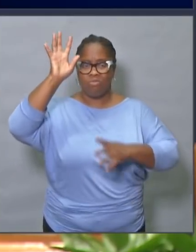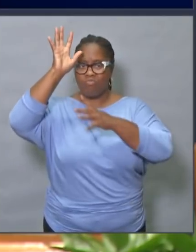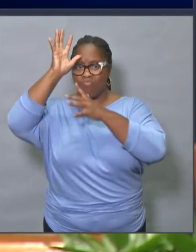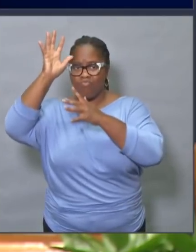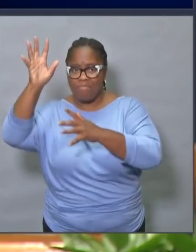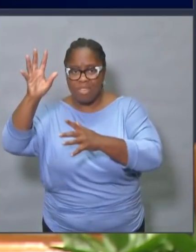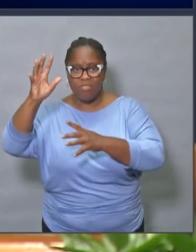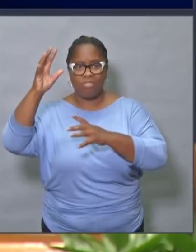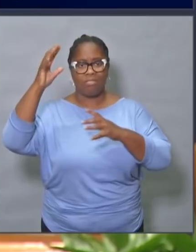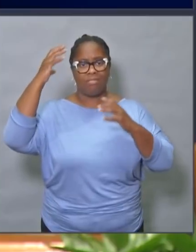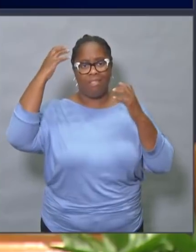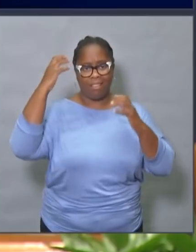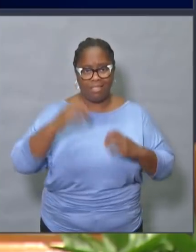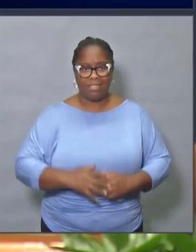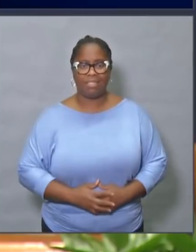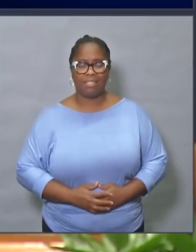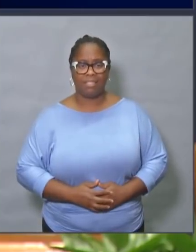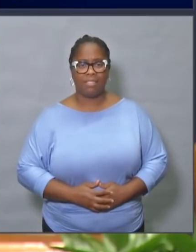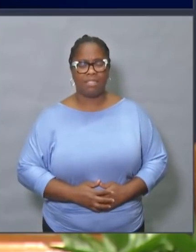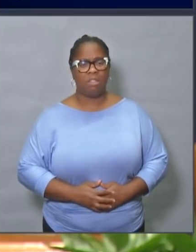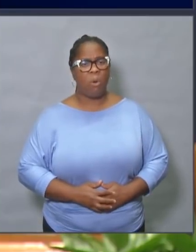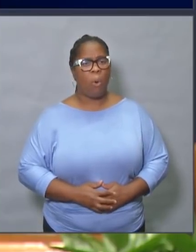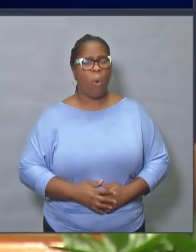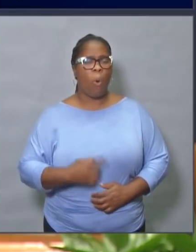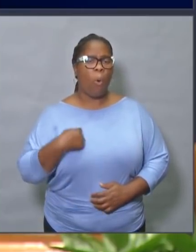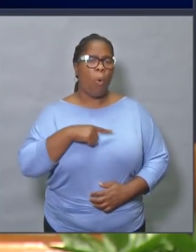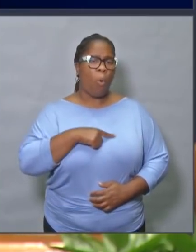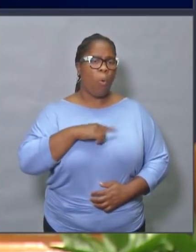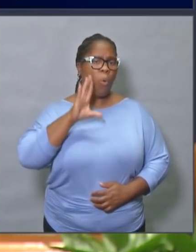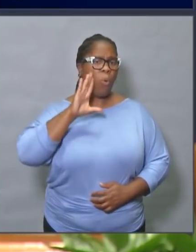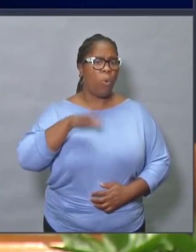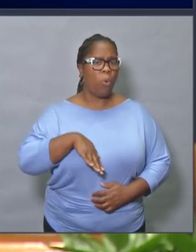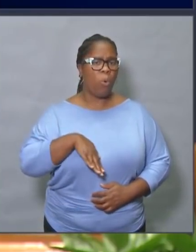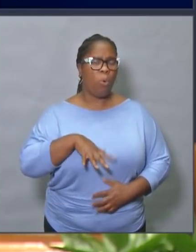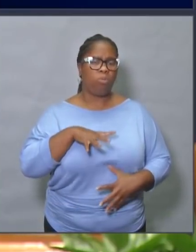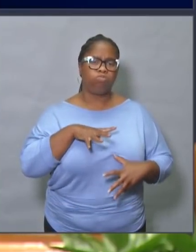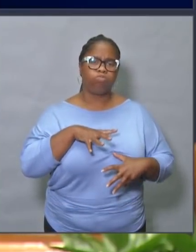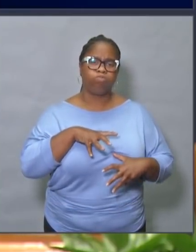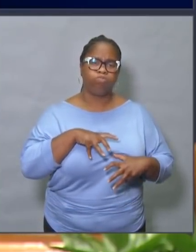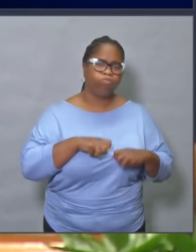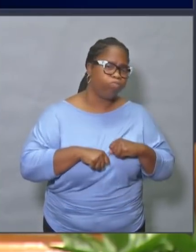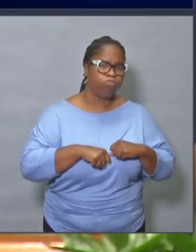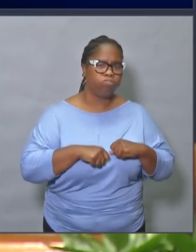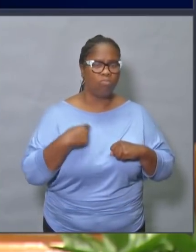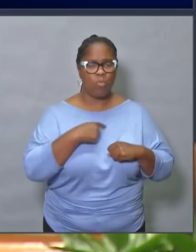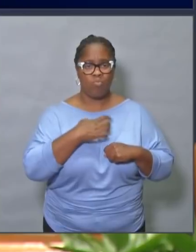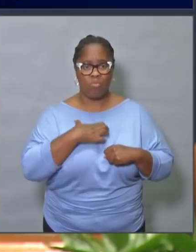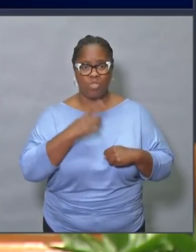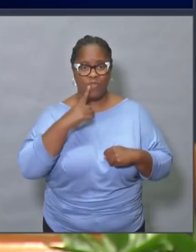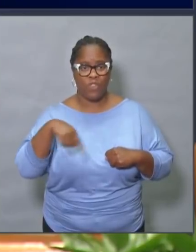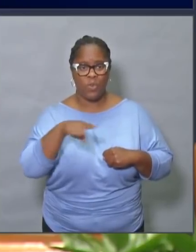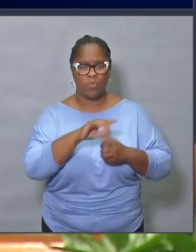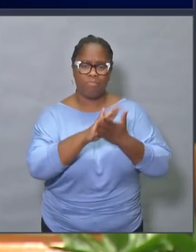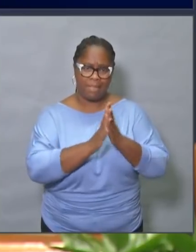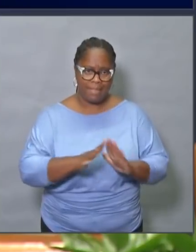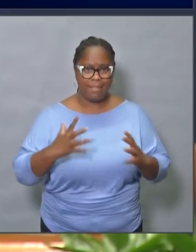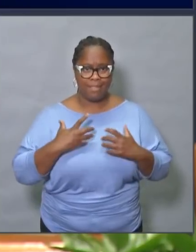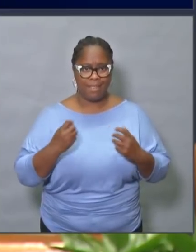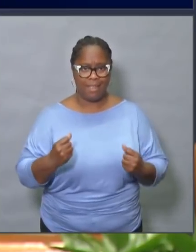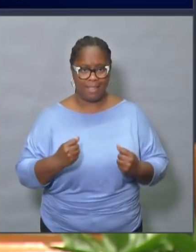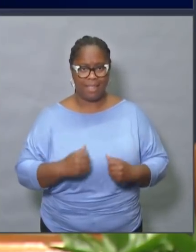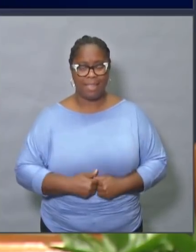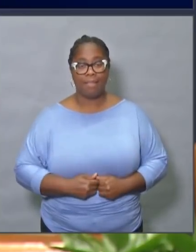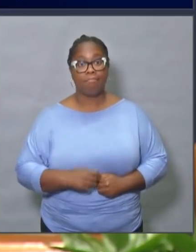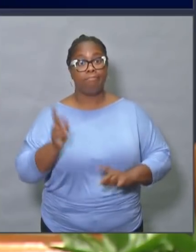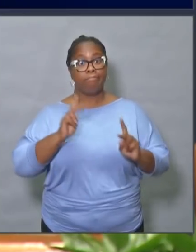and cousins. We know your hearts are broken, and we wish you peace and healing. 92% of the people who have